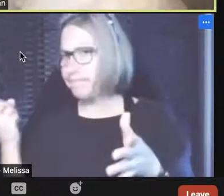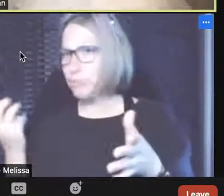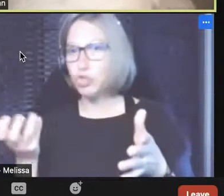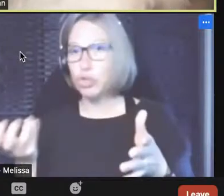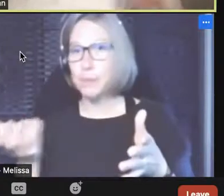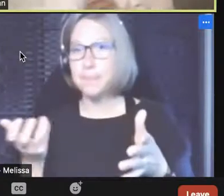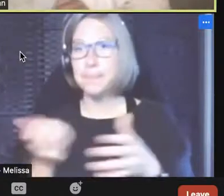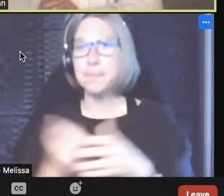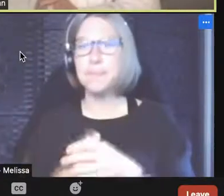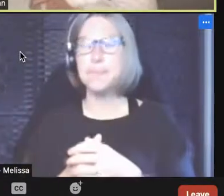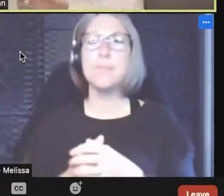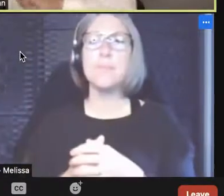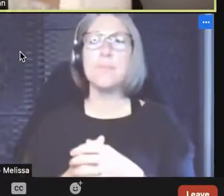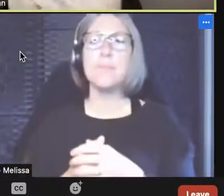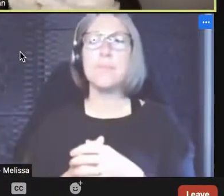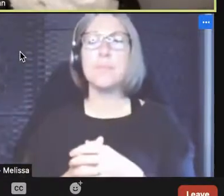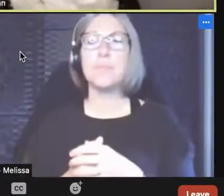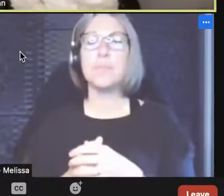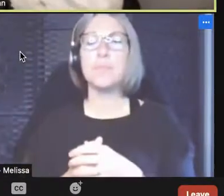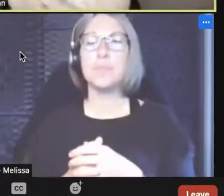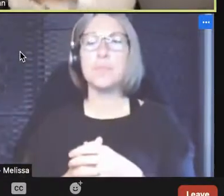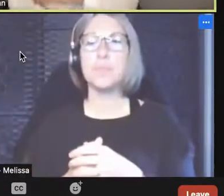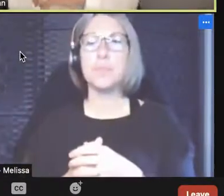Is this learning media?